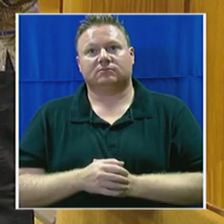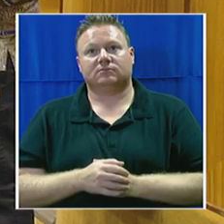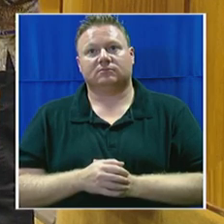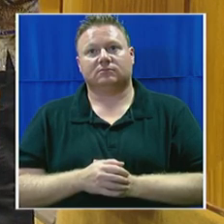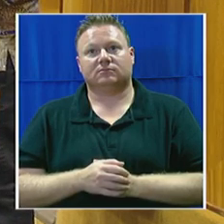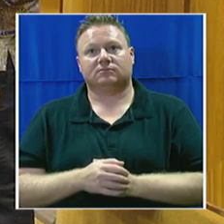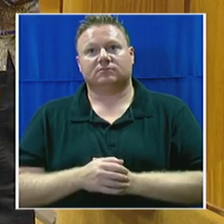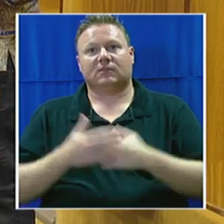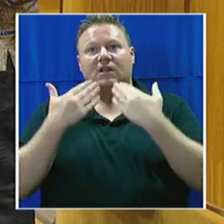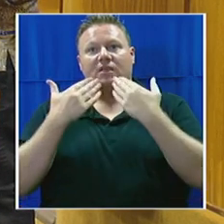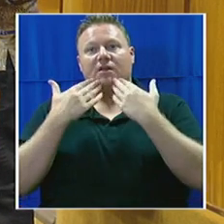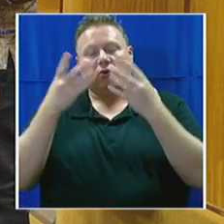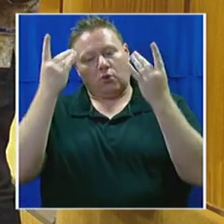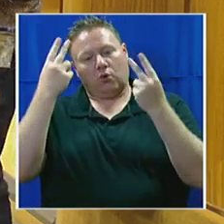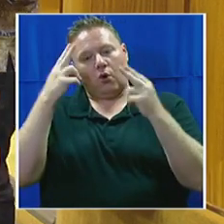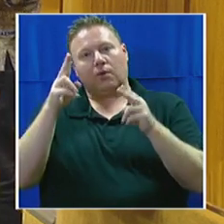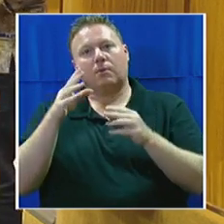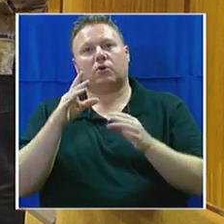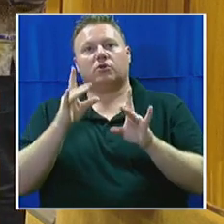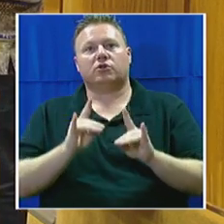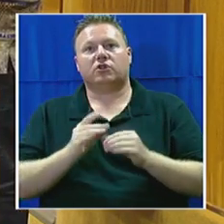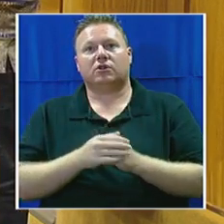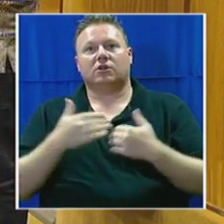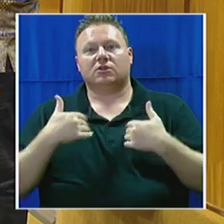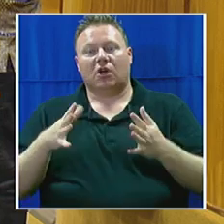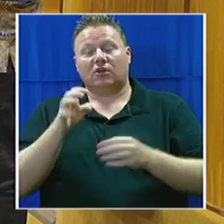Thank you, Honorable Chair. Let me start with the EFF.